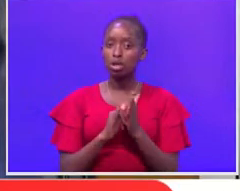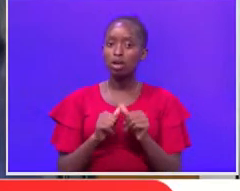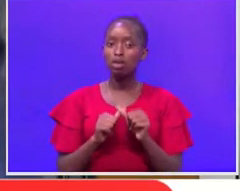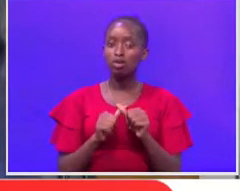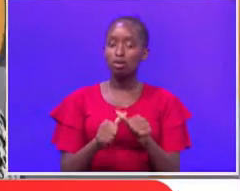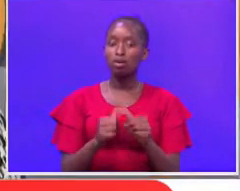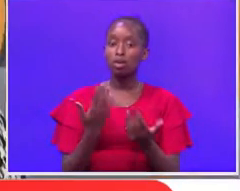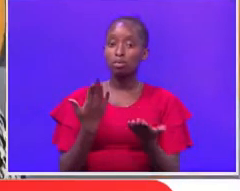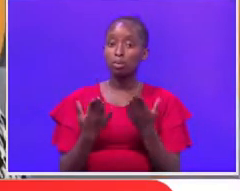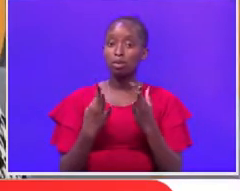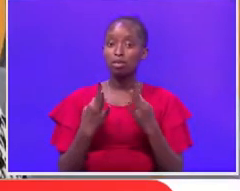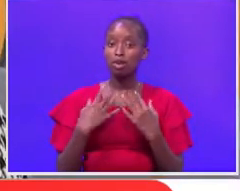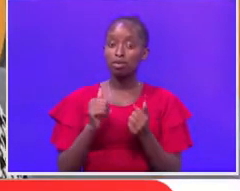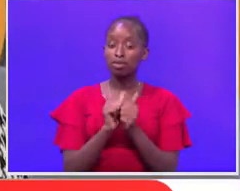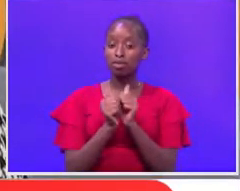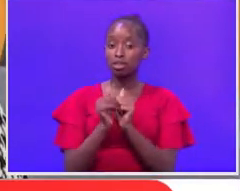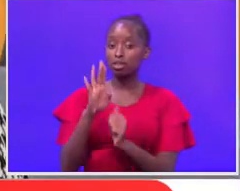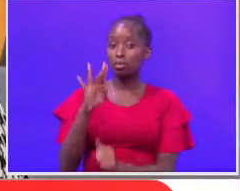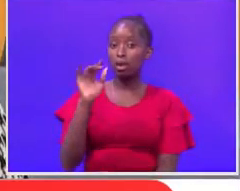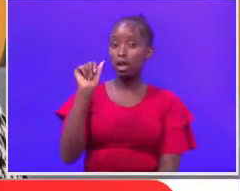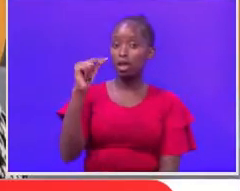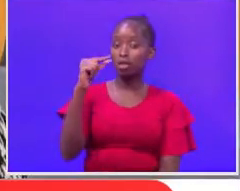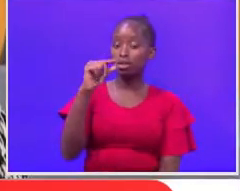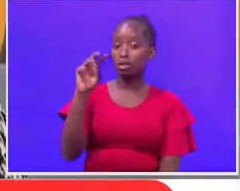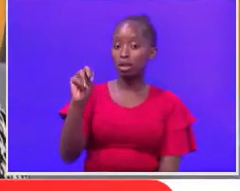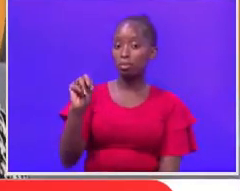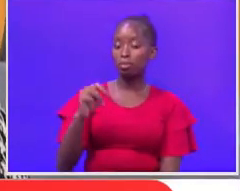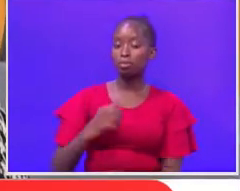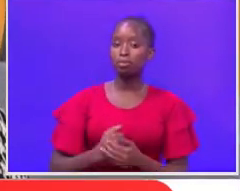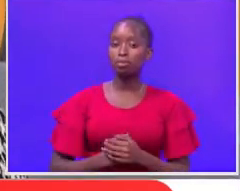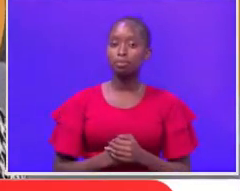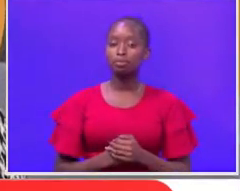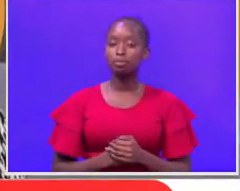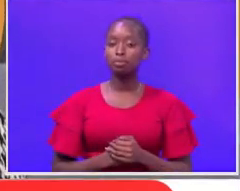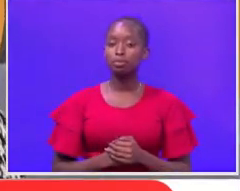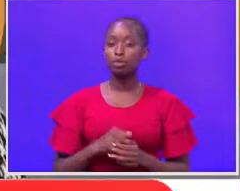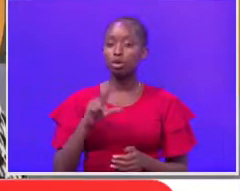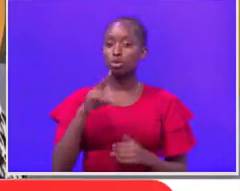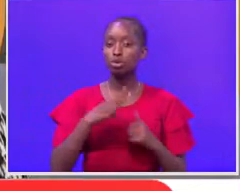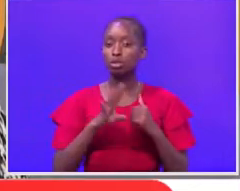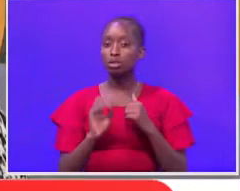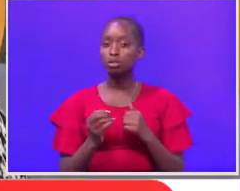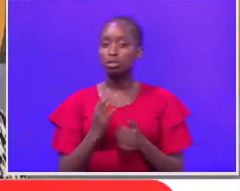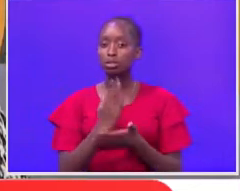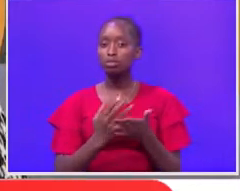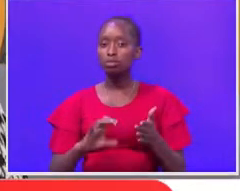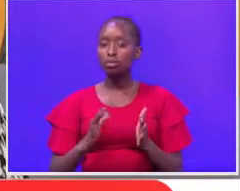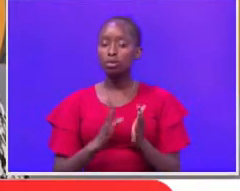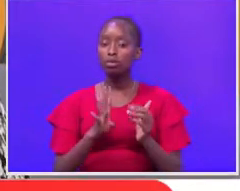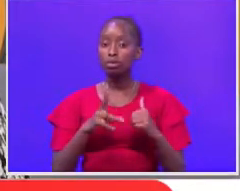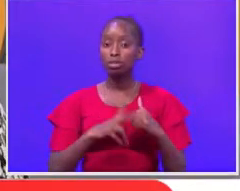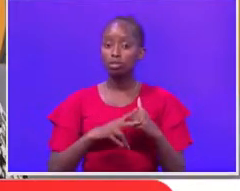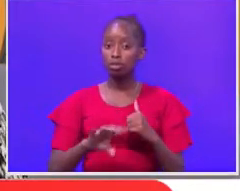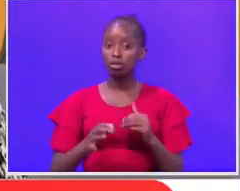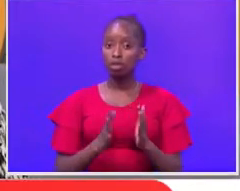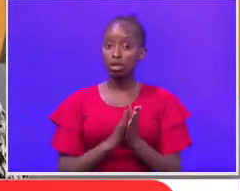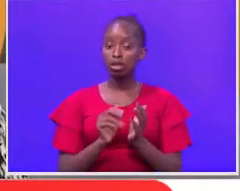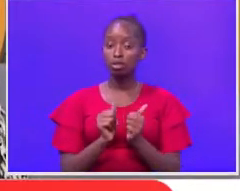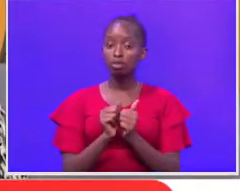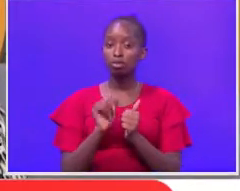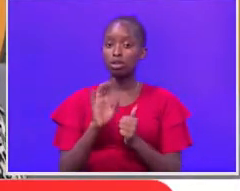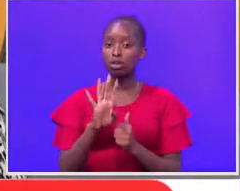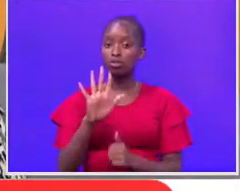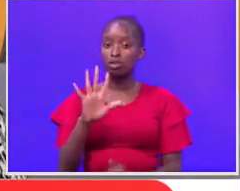by the AGM. We are going to be in the 1450 wards, the 29 sub-counties, the 47 counties, and come to the national level.